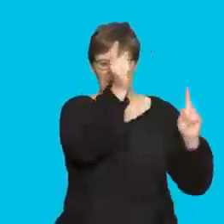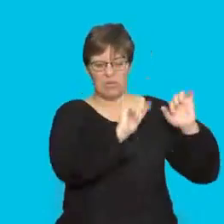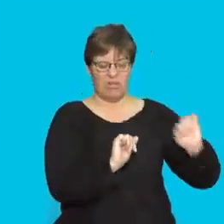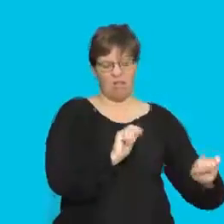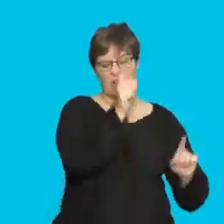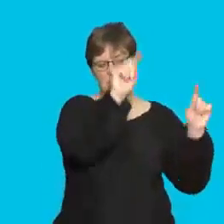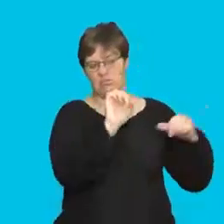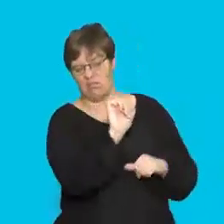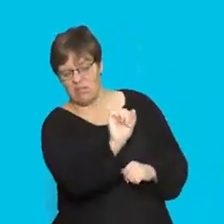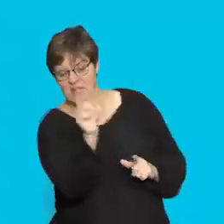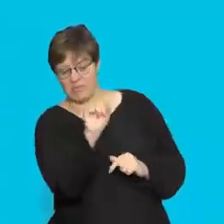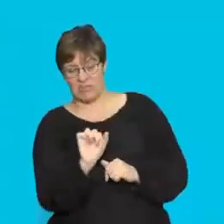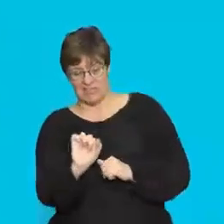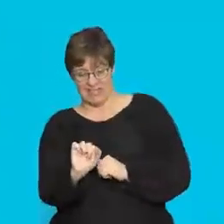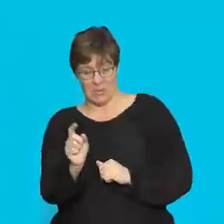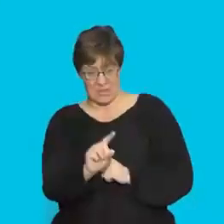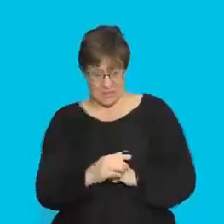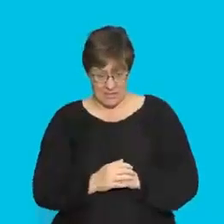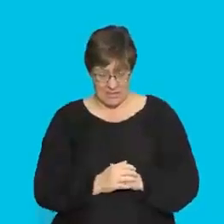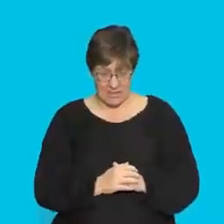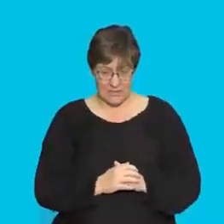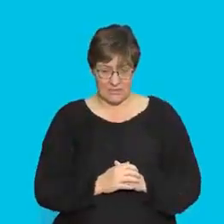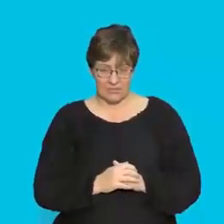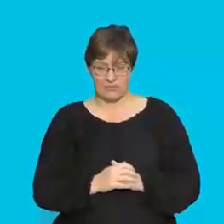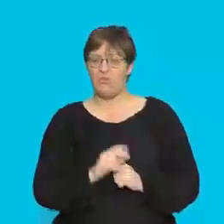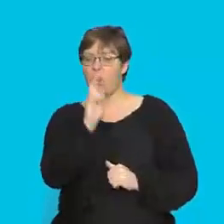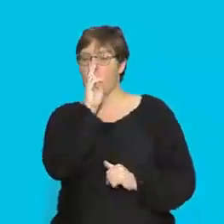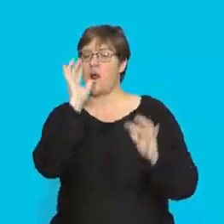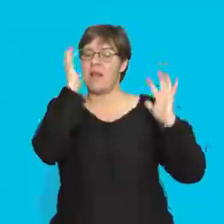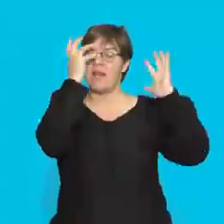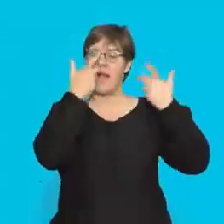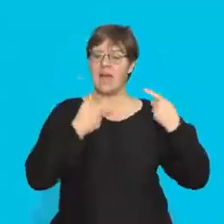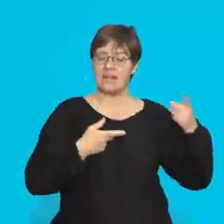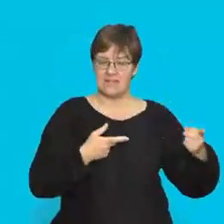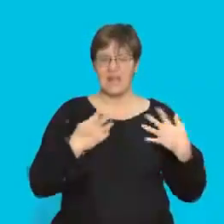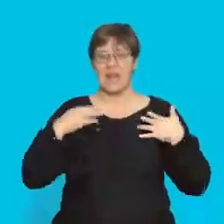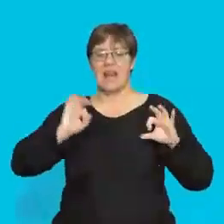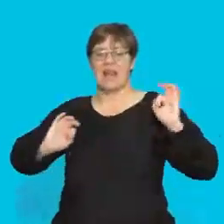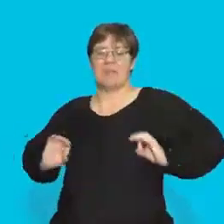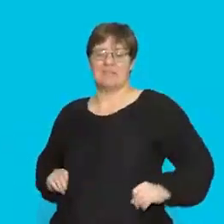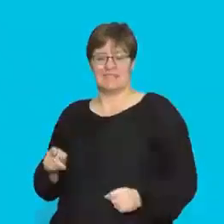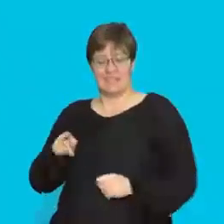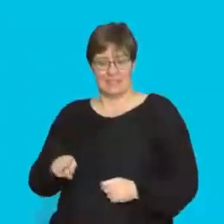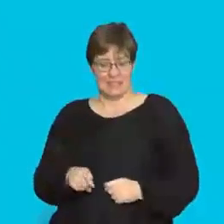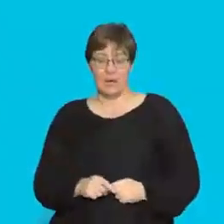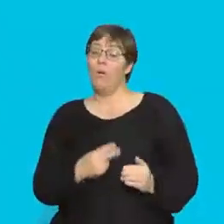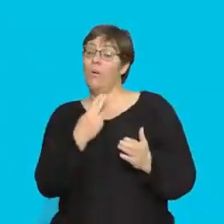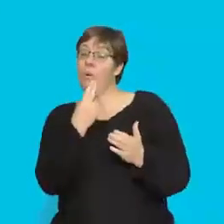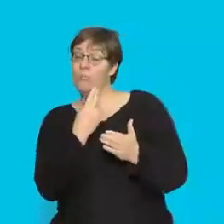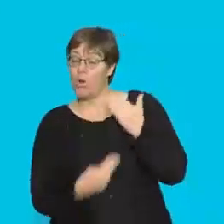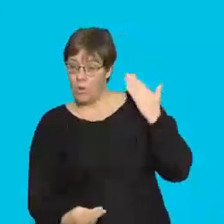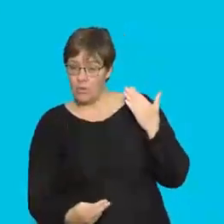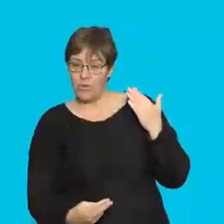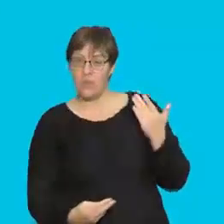different niches. So let's have a look at this example of lions and